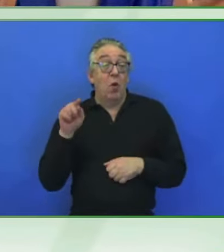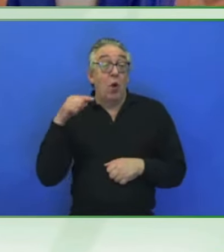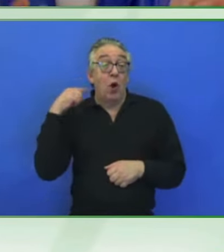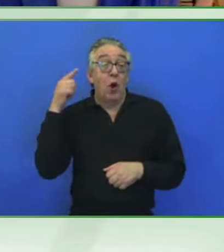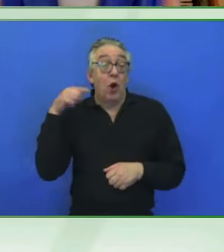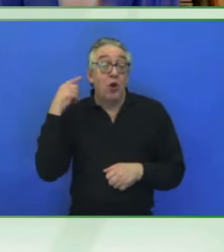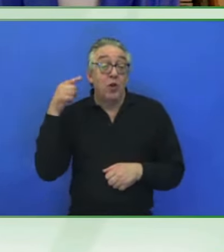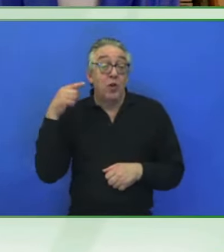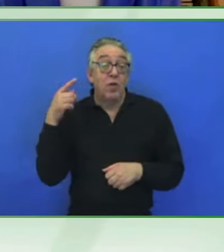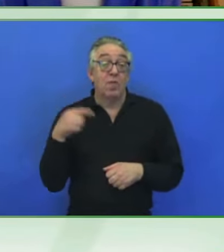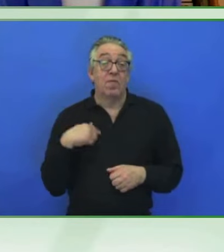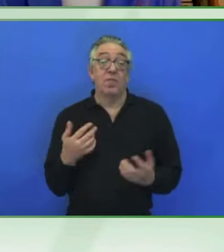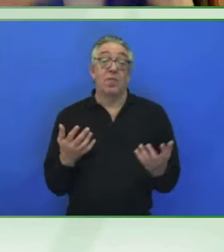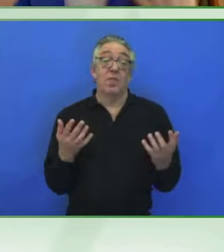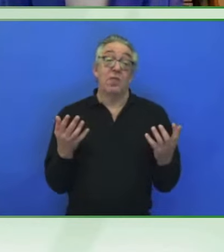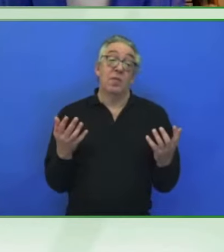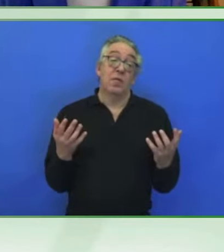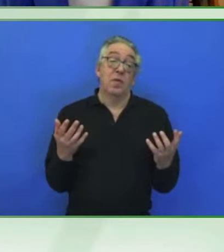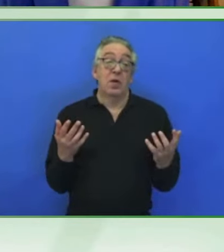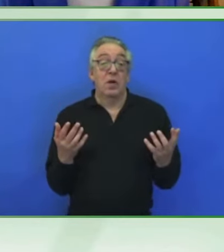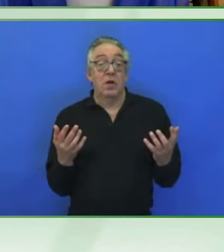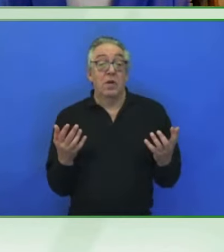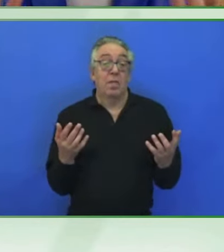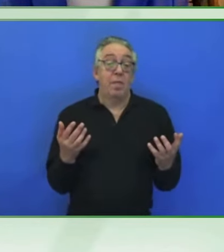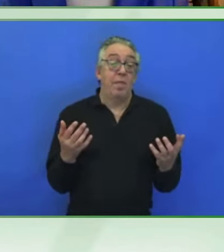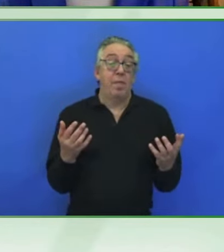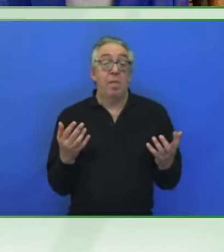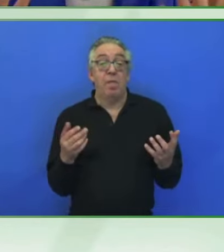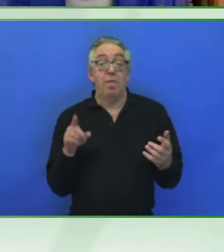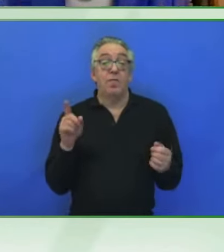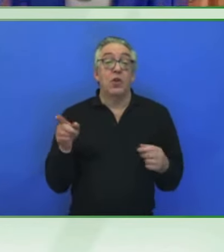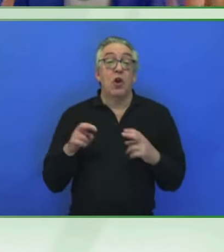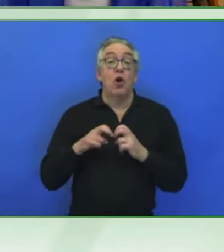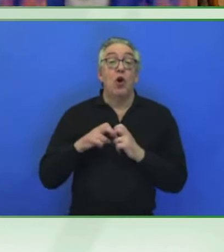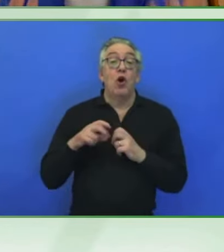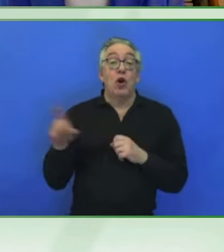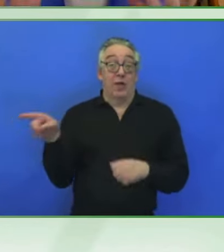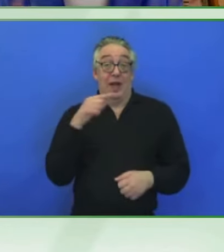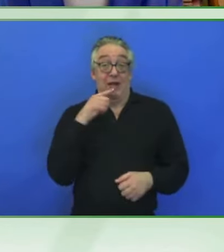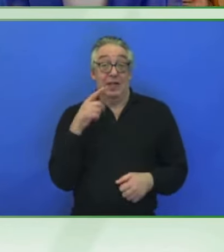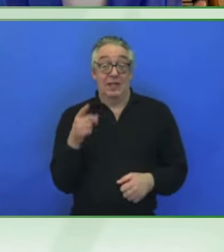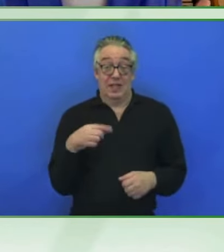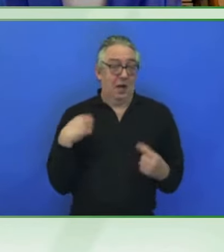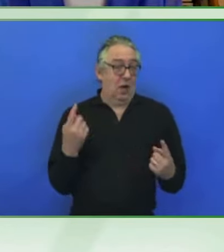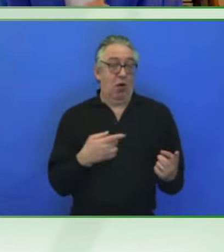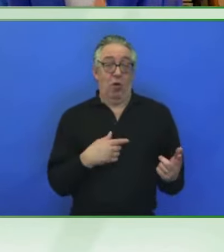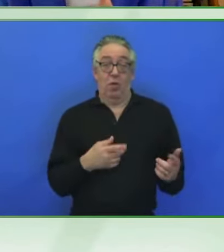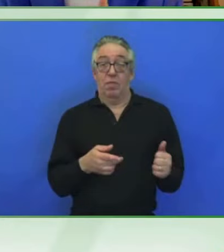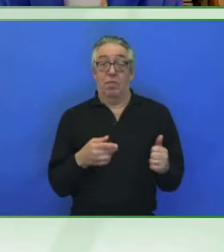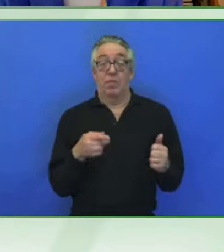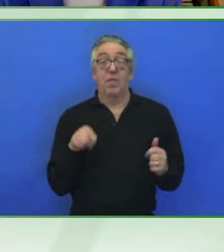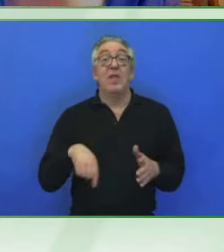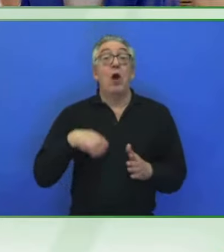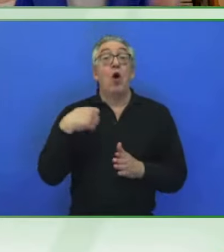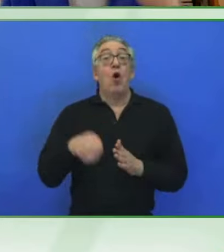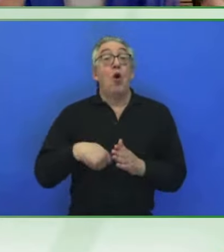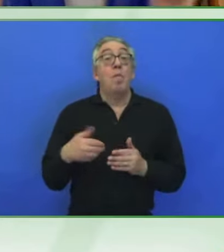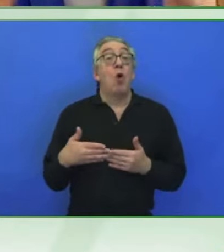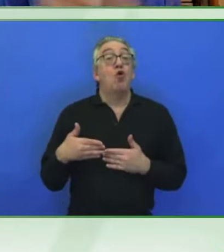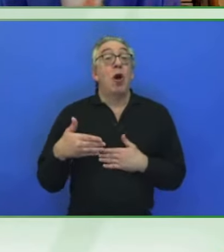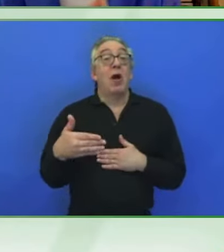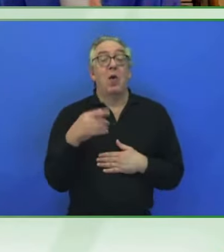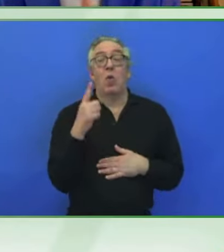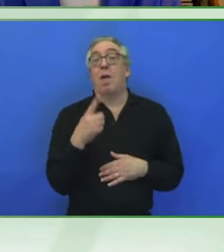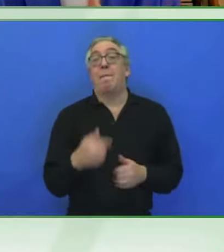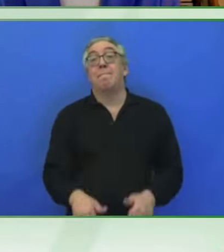this, Transport for London said we're one of the most useful meetings to attend during the project life cycle because it helps them to think